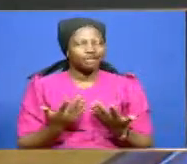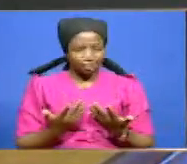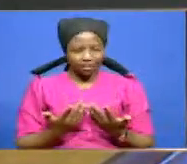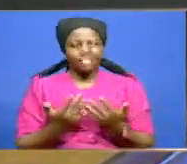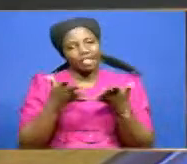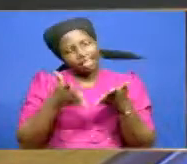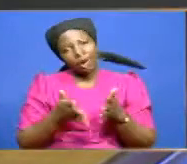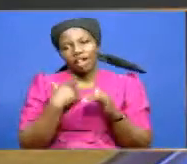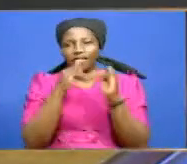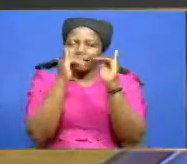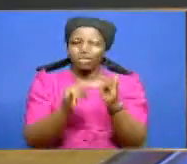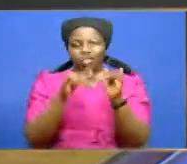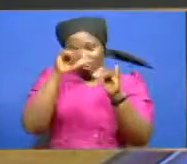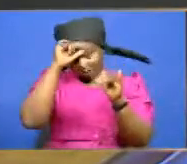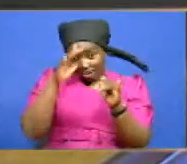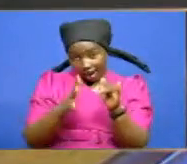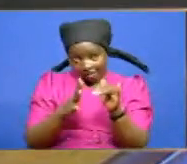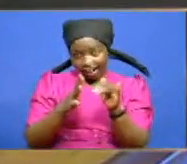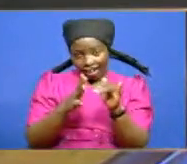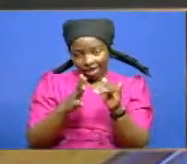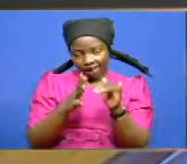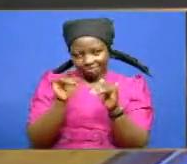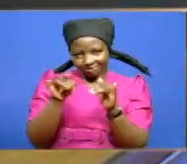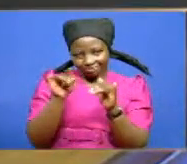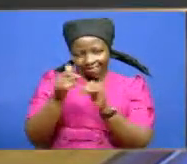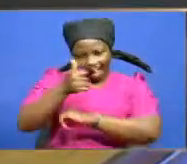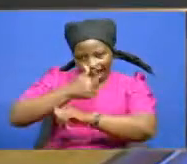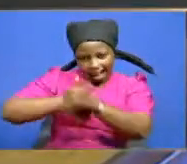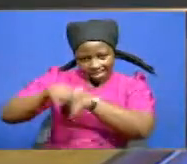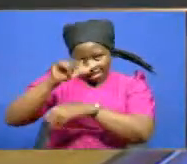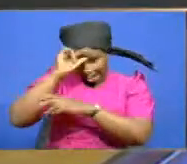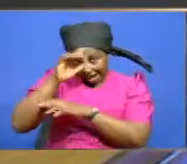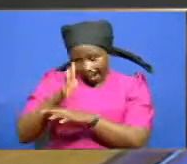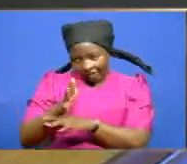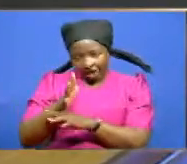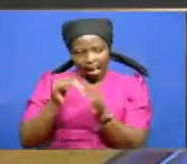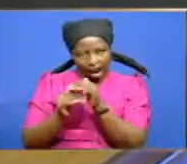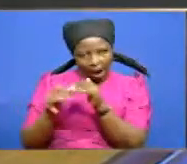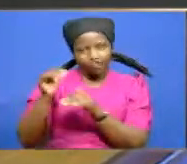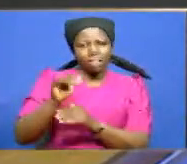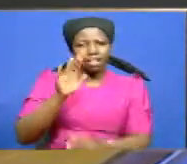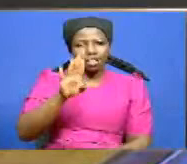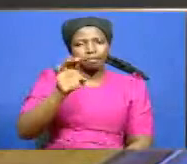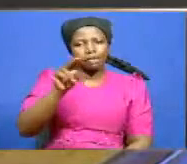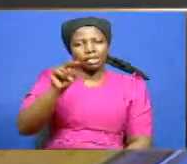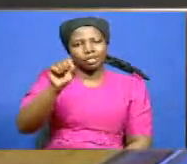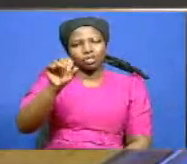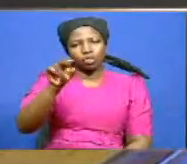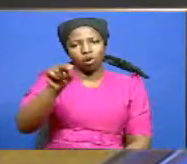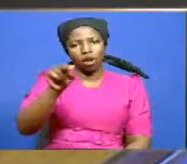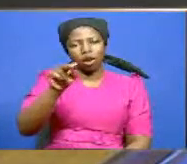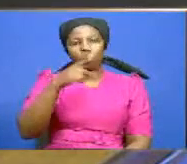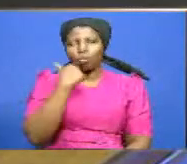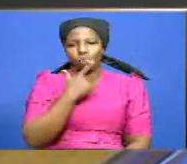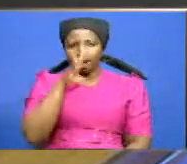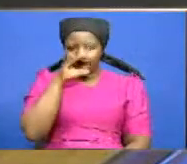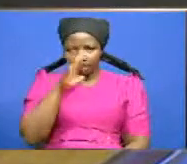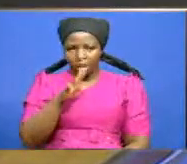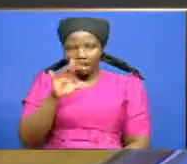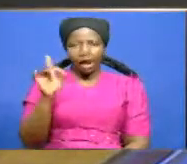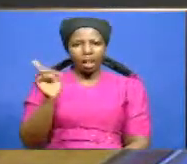new governor, albeit in an acting capacity after Benson Mutura, the Speaker of the County Assembly of